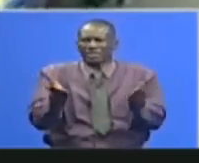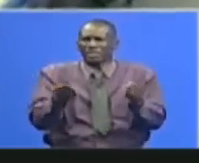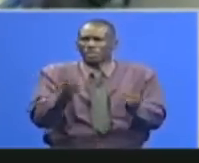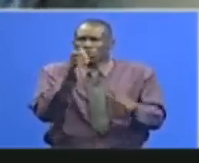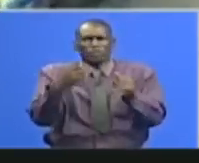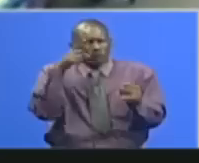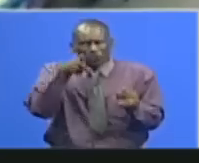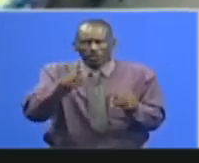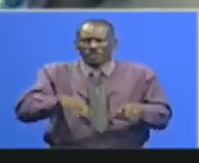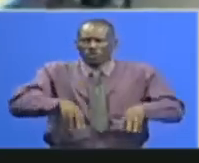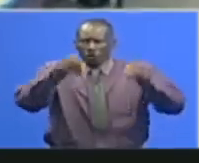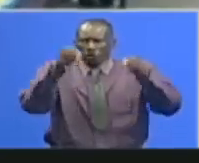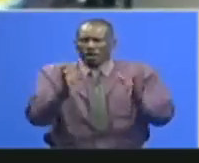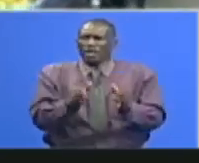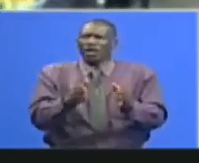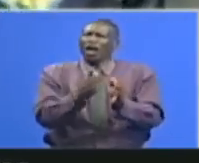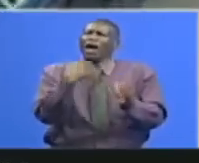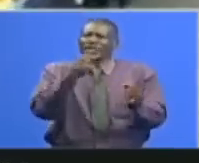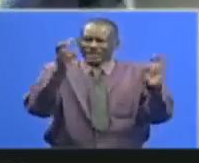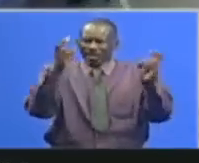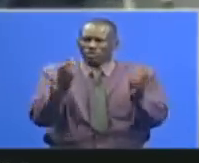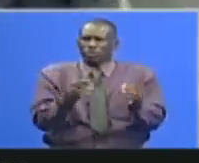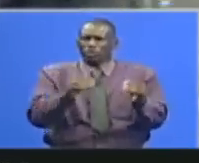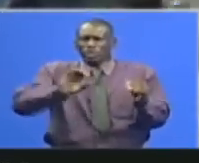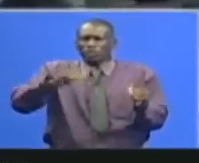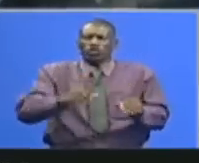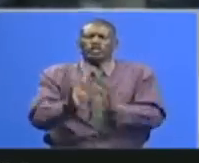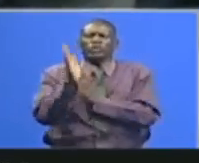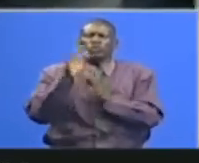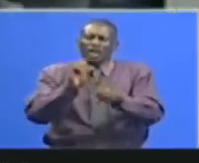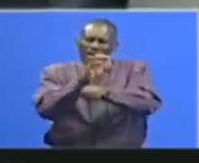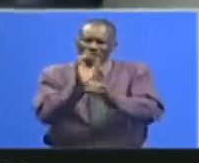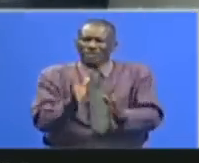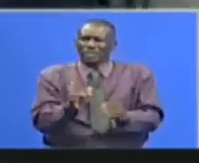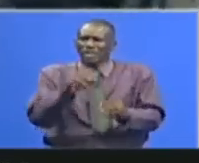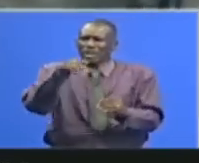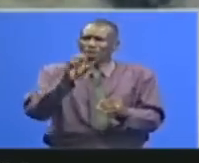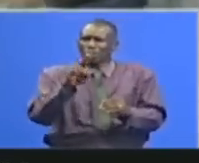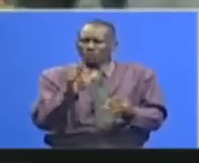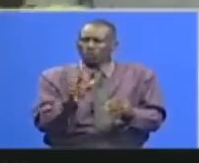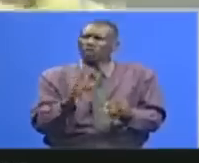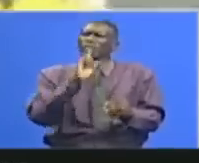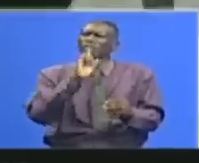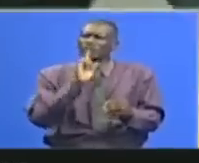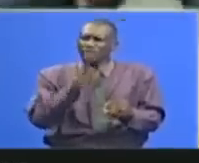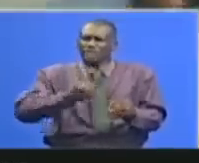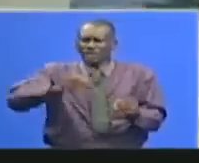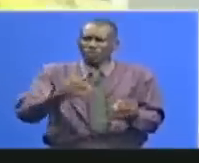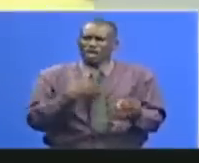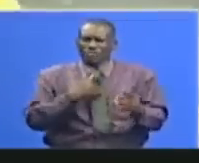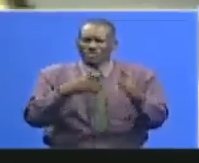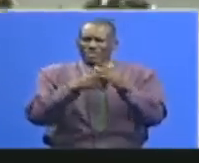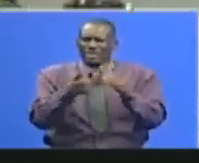that of the hawkers. Now, responding to the issue, the county security advisor, Paul Ruto, said the county had embarked on